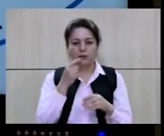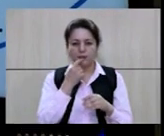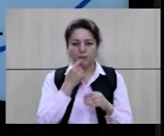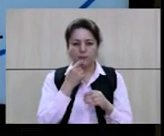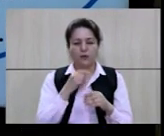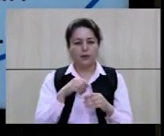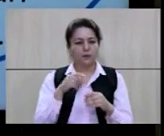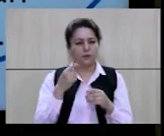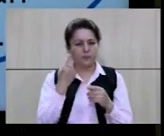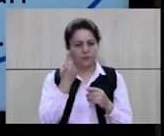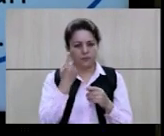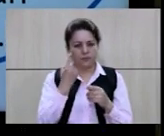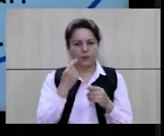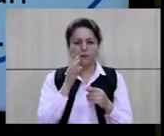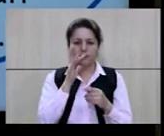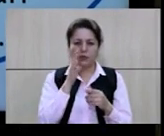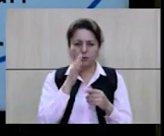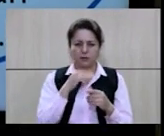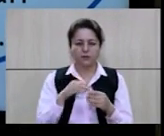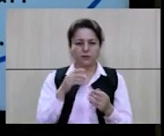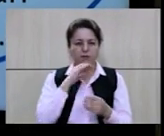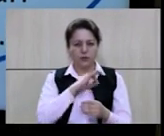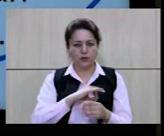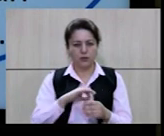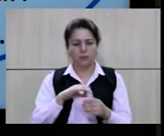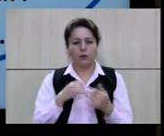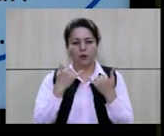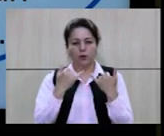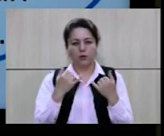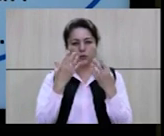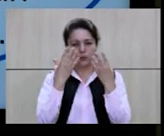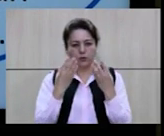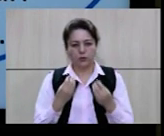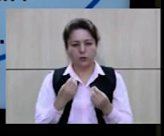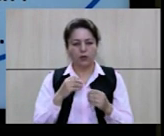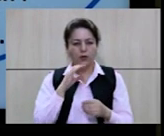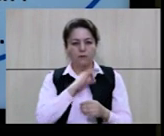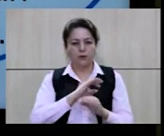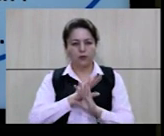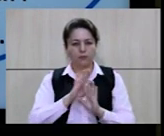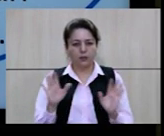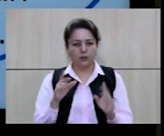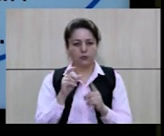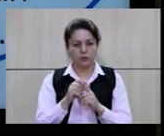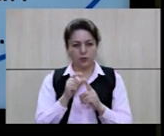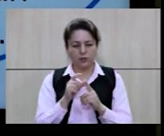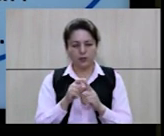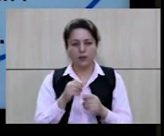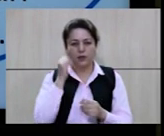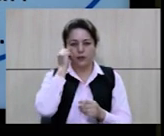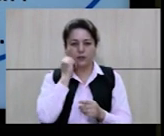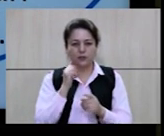Tilimizning ma'lum davrida qo'llanilib, hozirgi kunda foydalanilmaydigan so'zlarga eskirgan